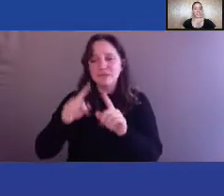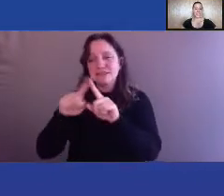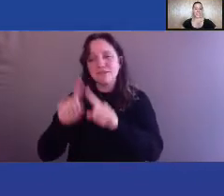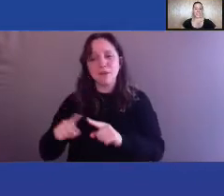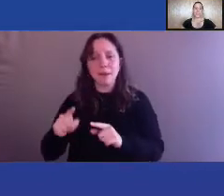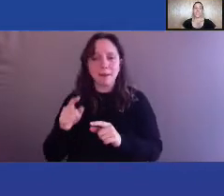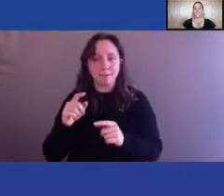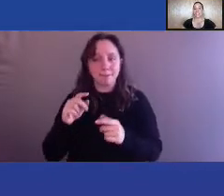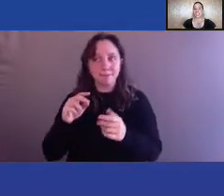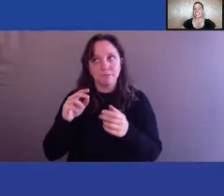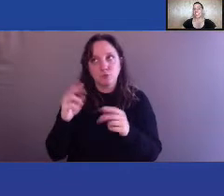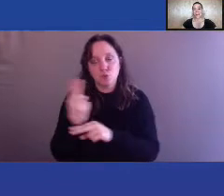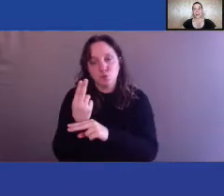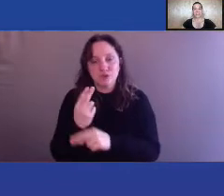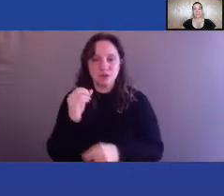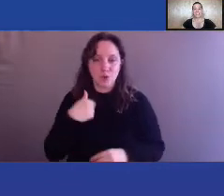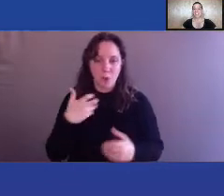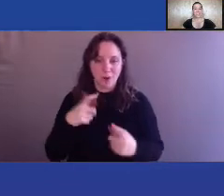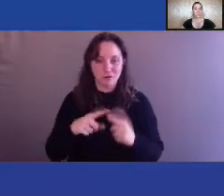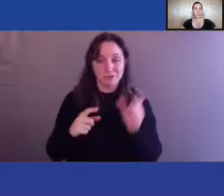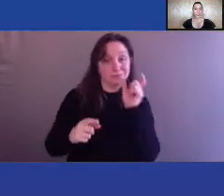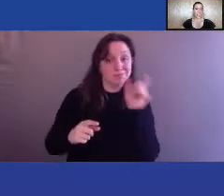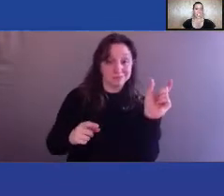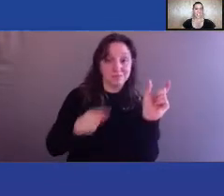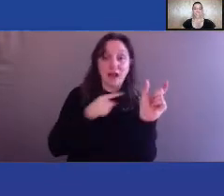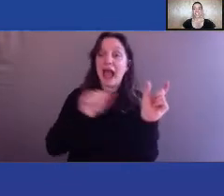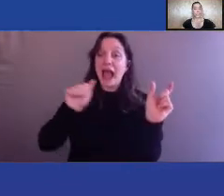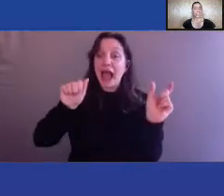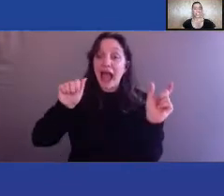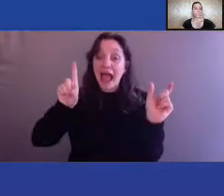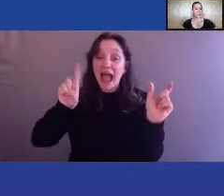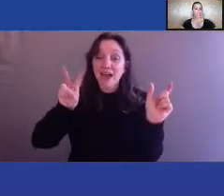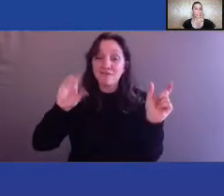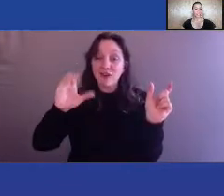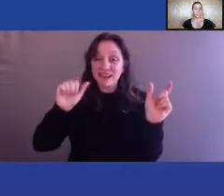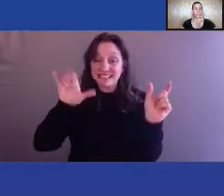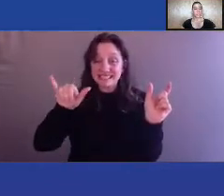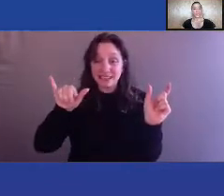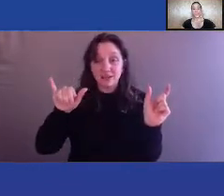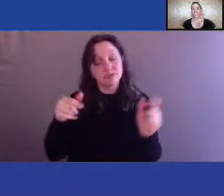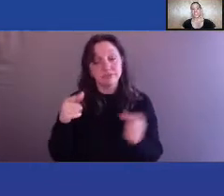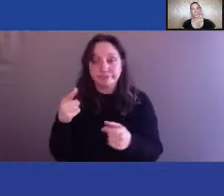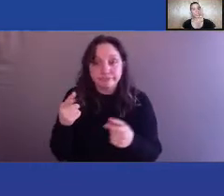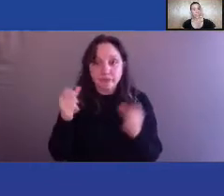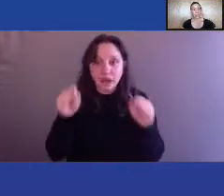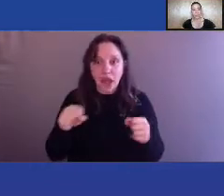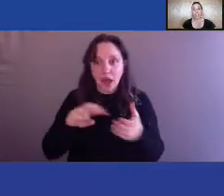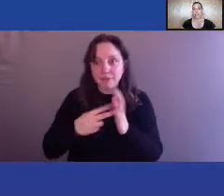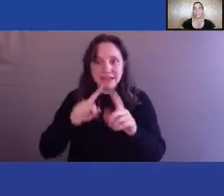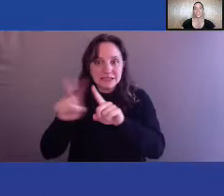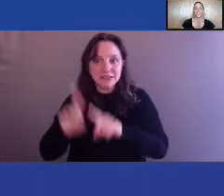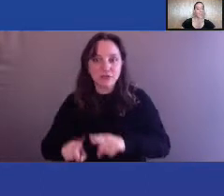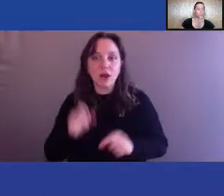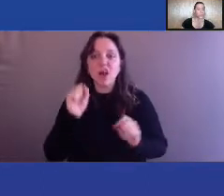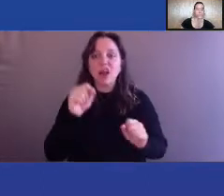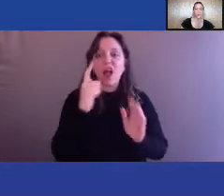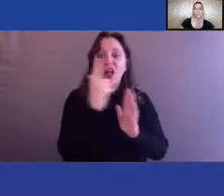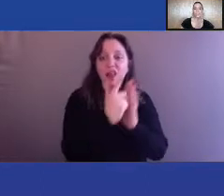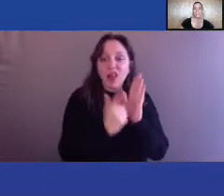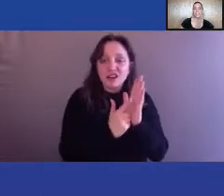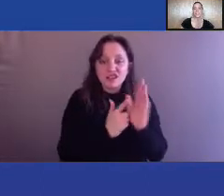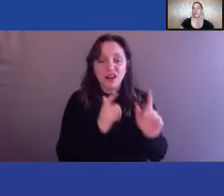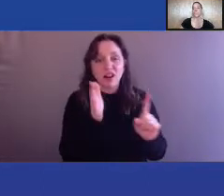that advocacy can be defined and enacted in lots of different ways at many different levels, including legislative lobbying,